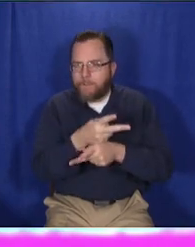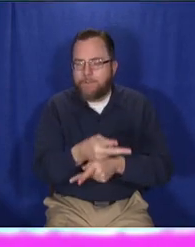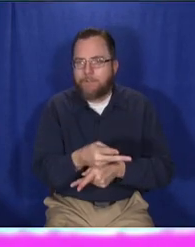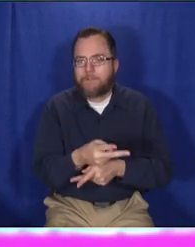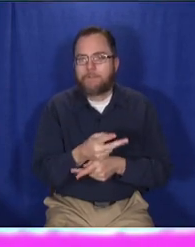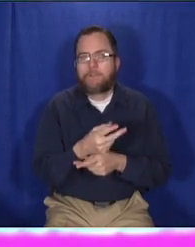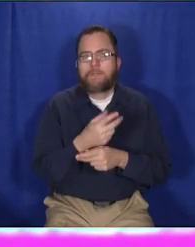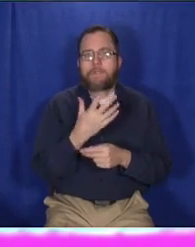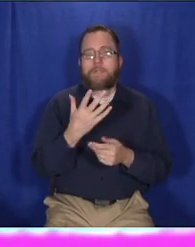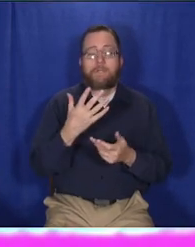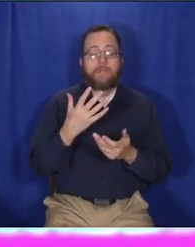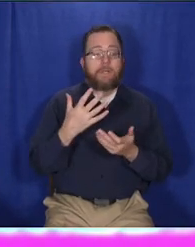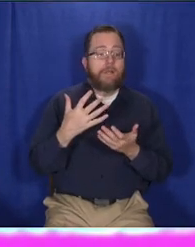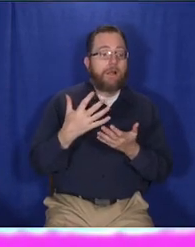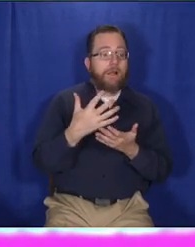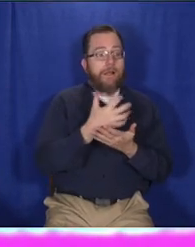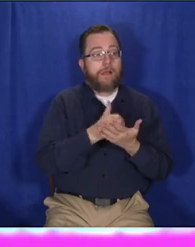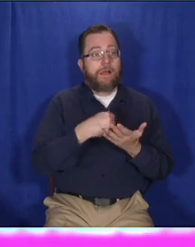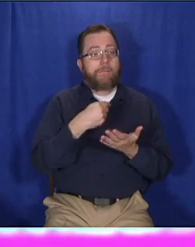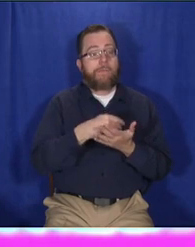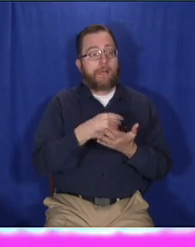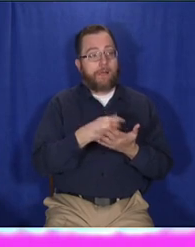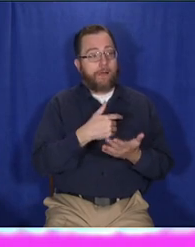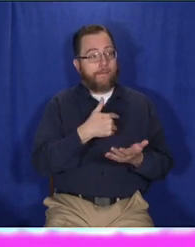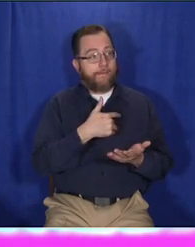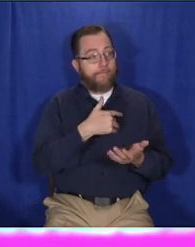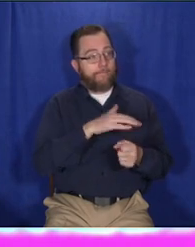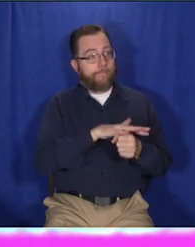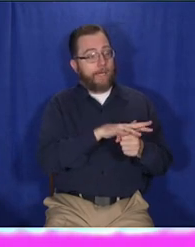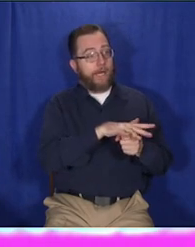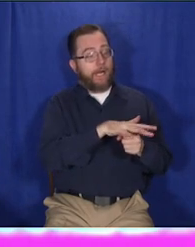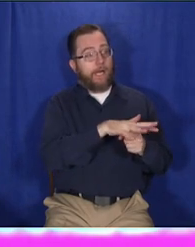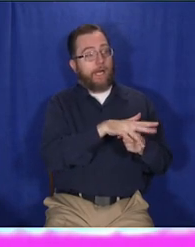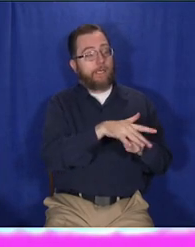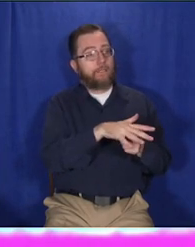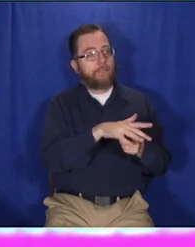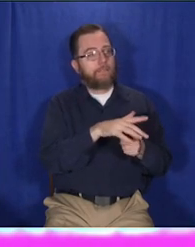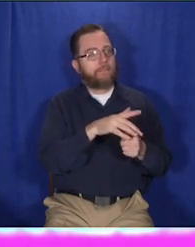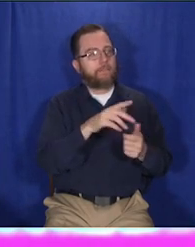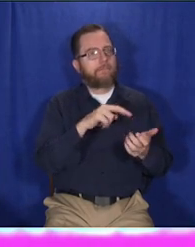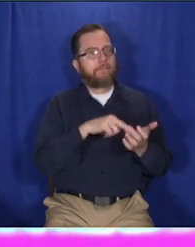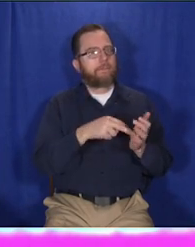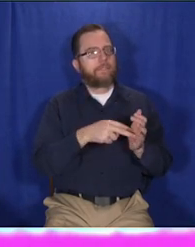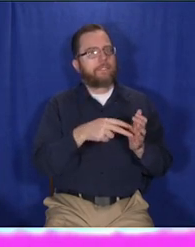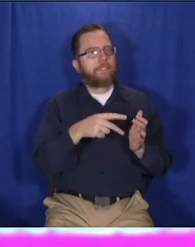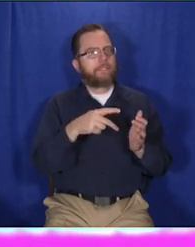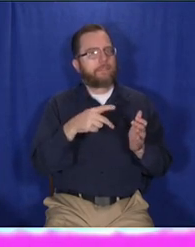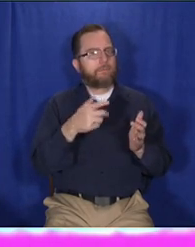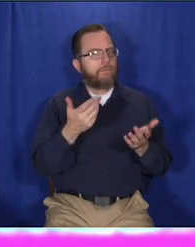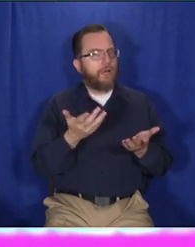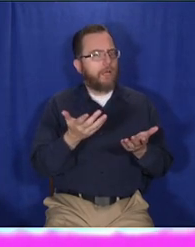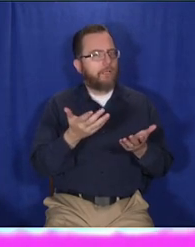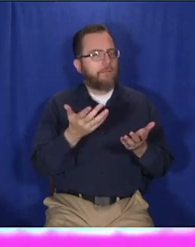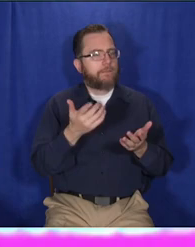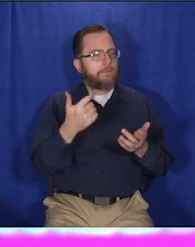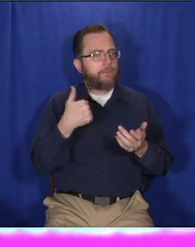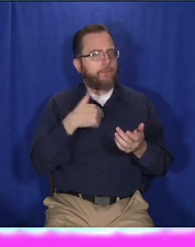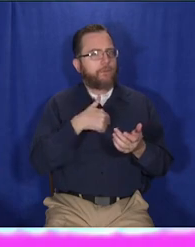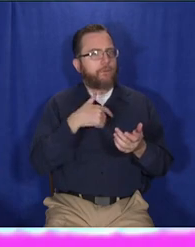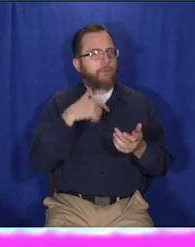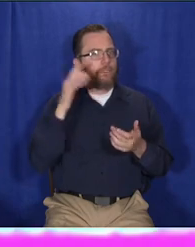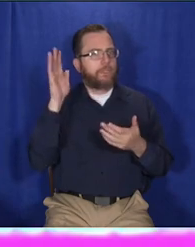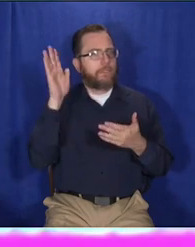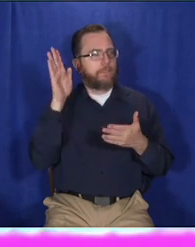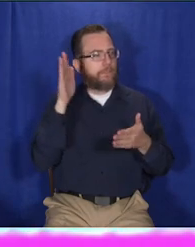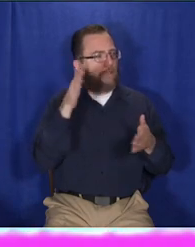point that we begin to disobey God, that we begin to disobey the pattern that God has laid out for followers